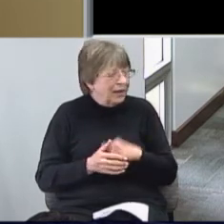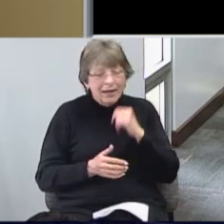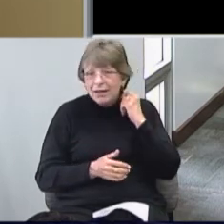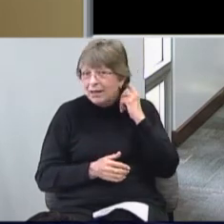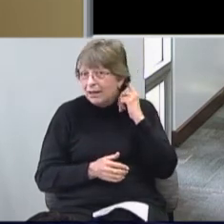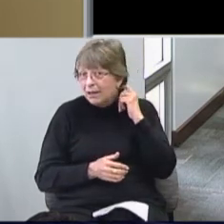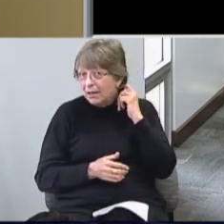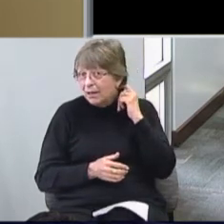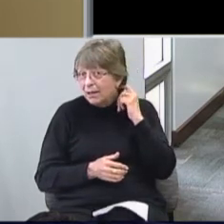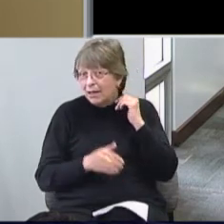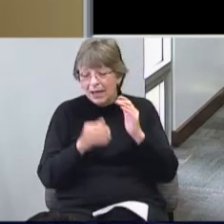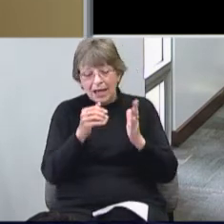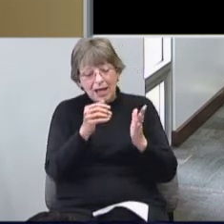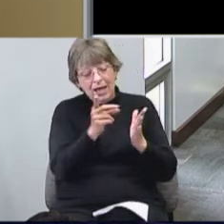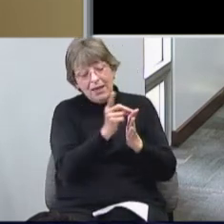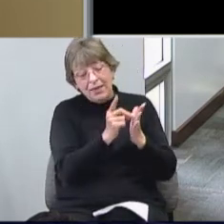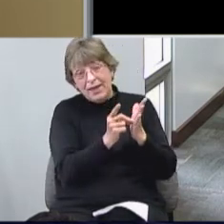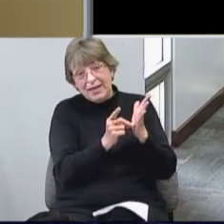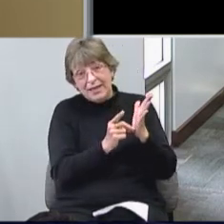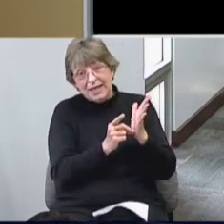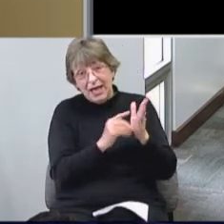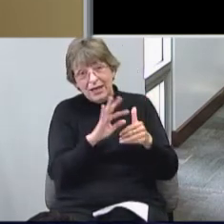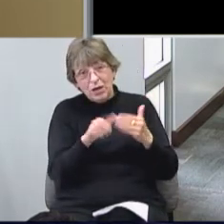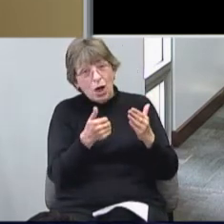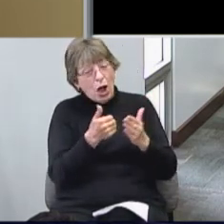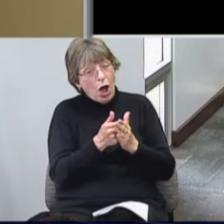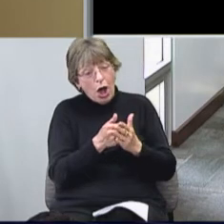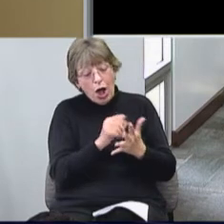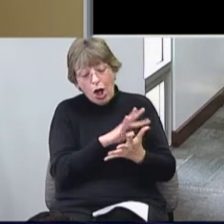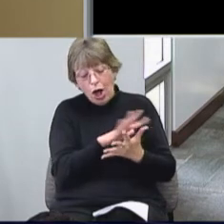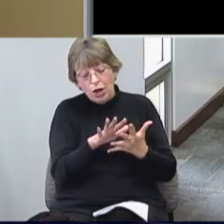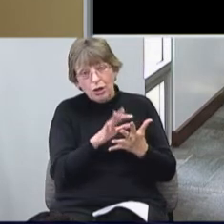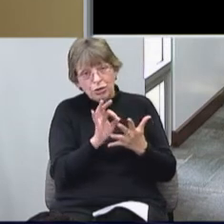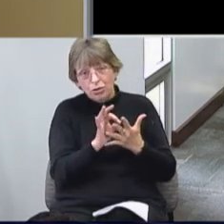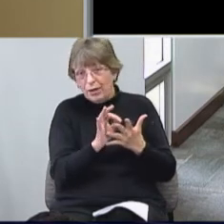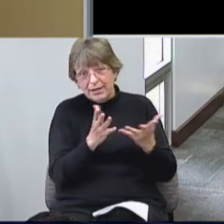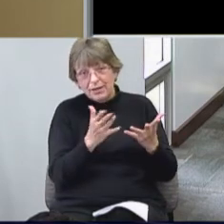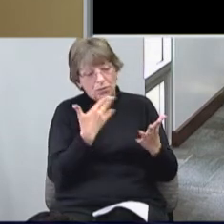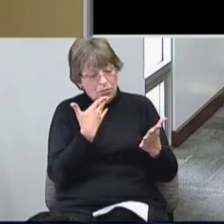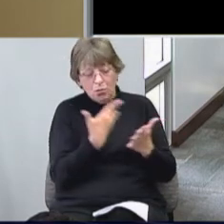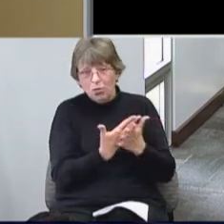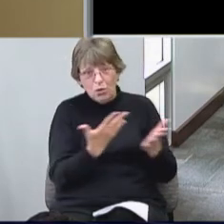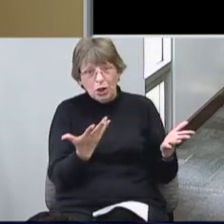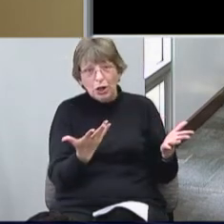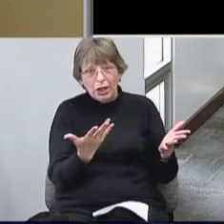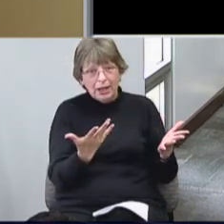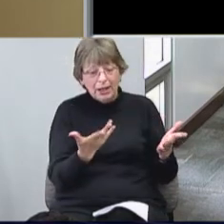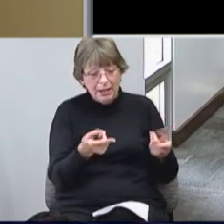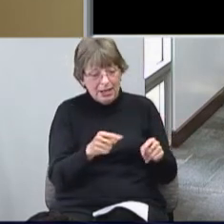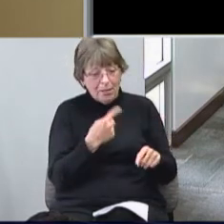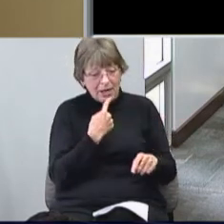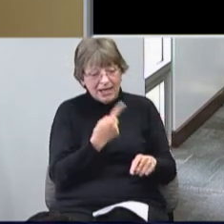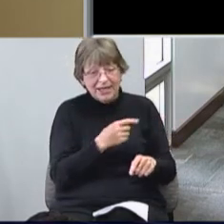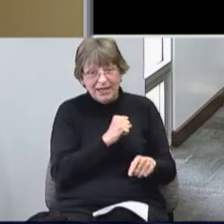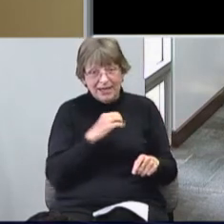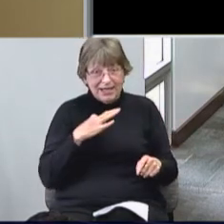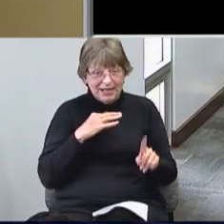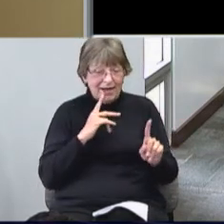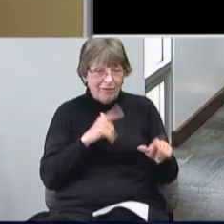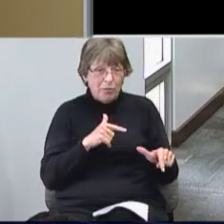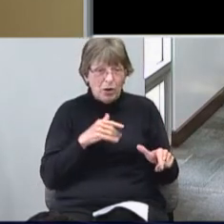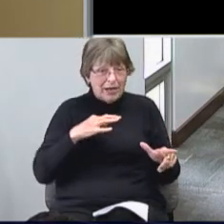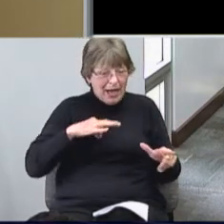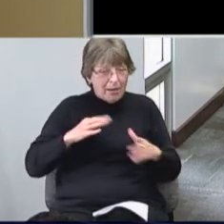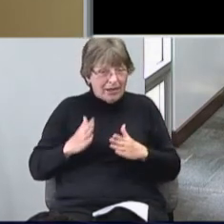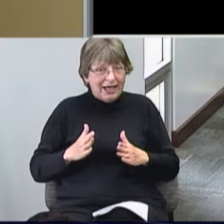As far as design, all the alternatives would be prudent and feasible, and as I mentioned in the staff report, the